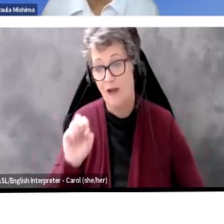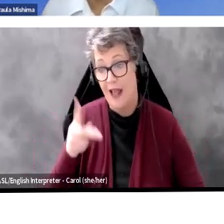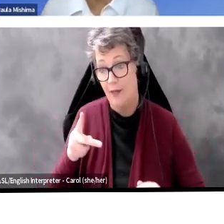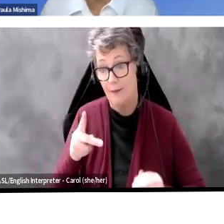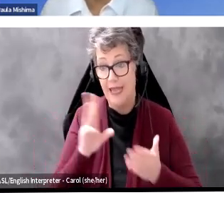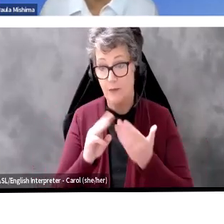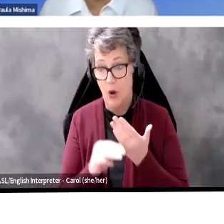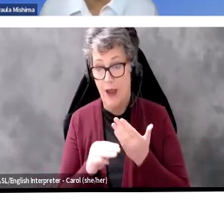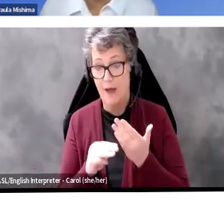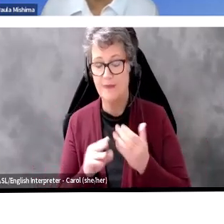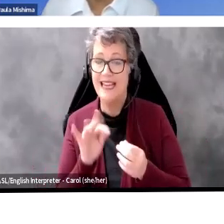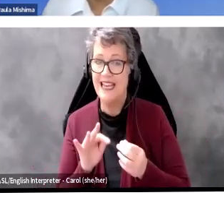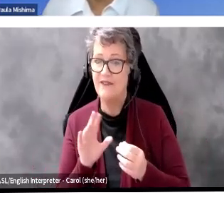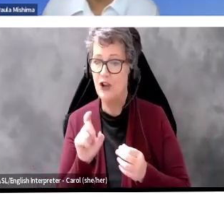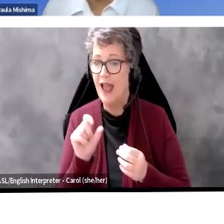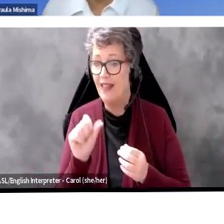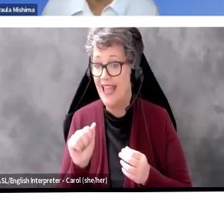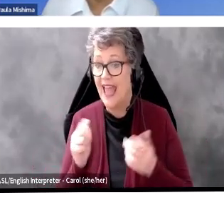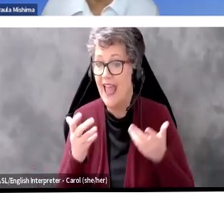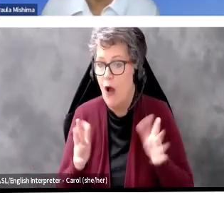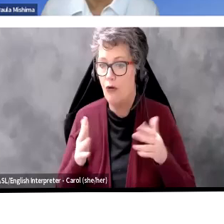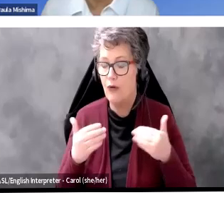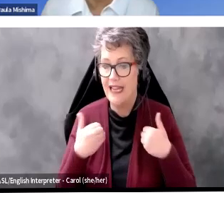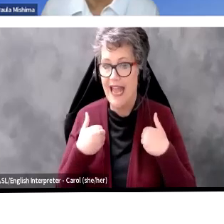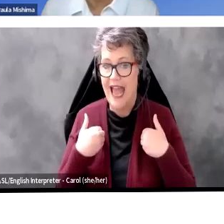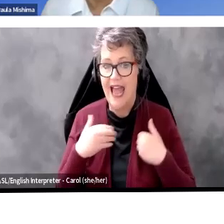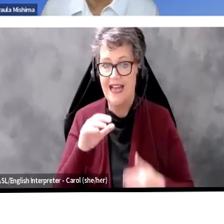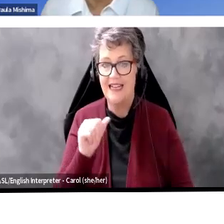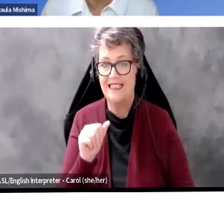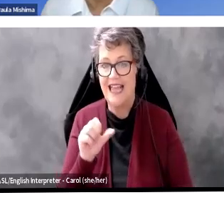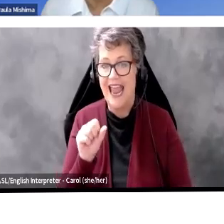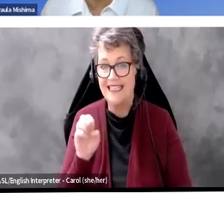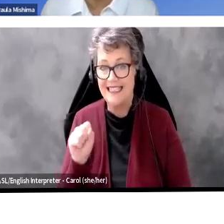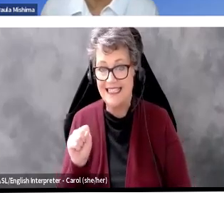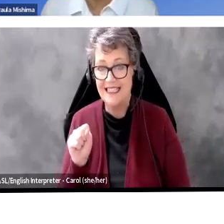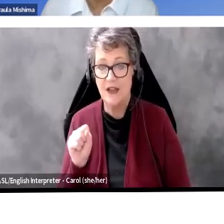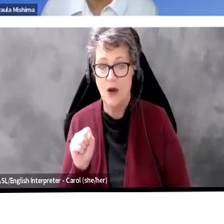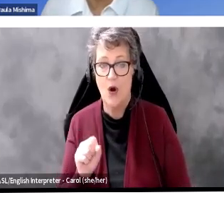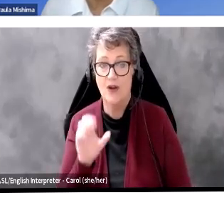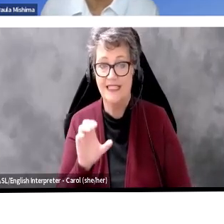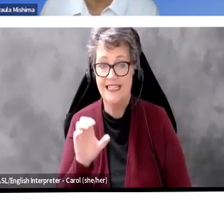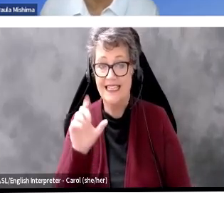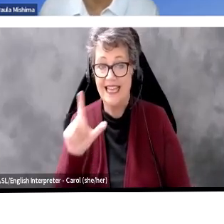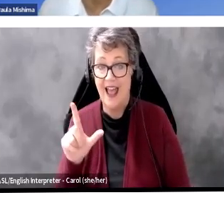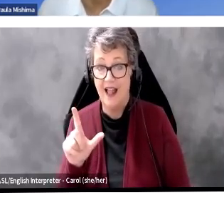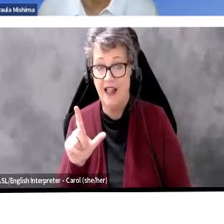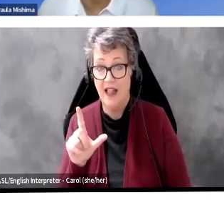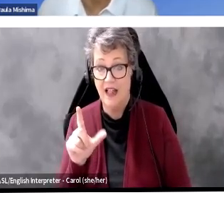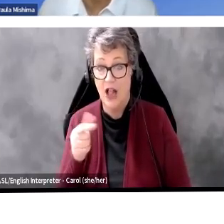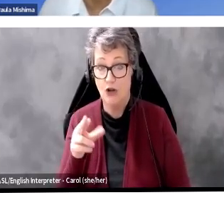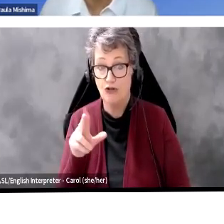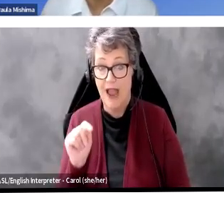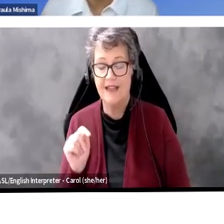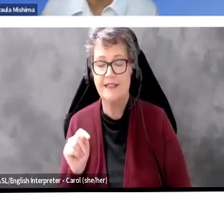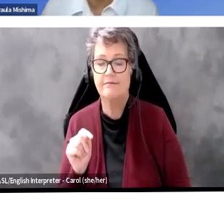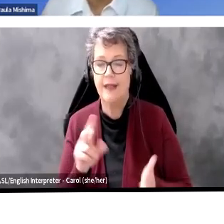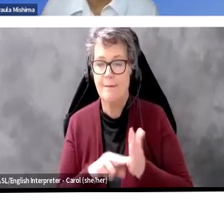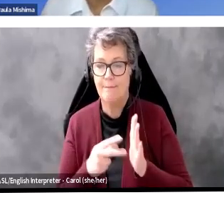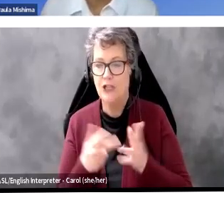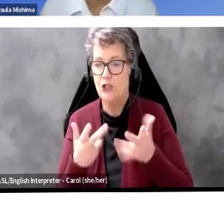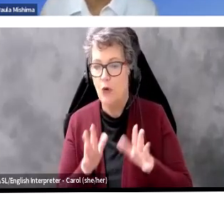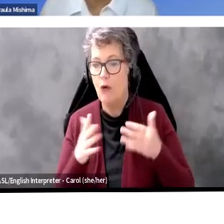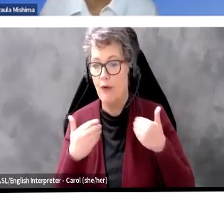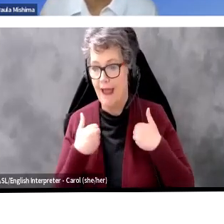programs, if your LEA already has an ACES or CCL grant, it's very likely you already have some sort